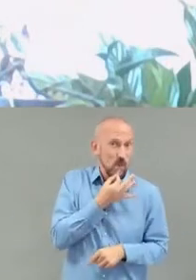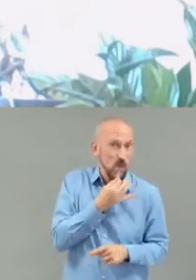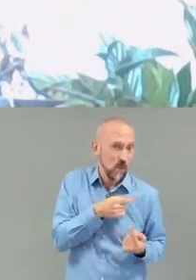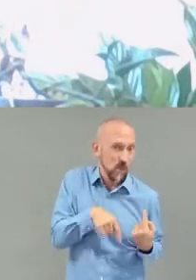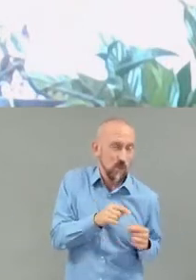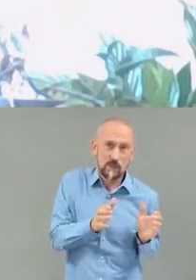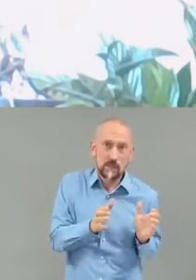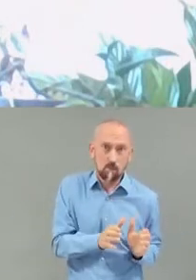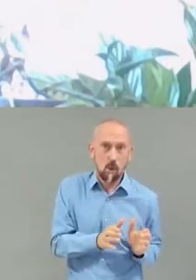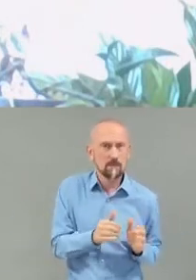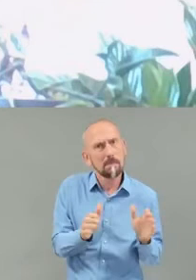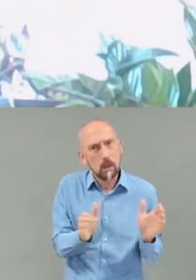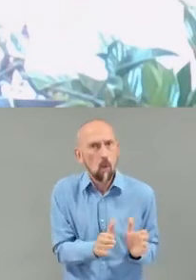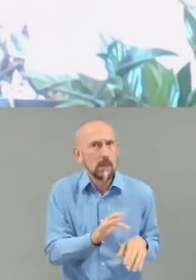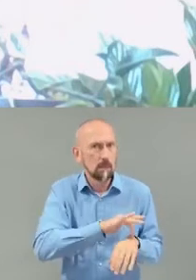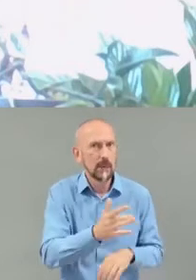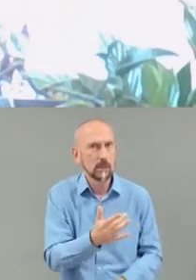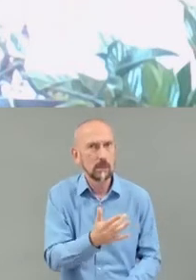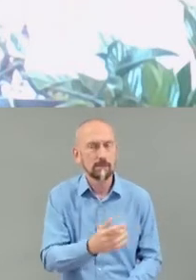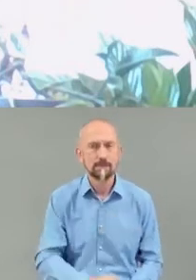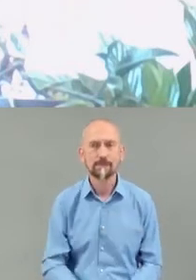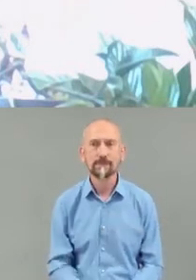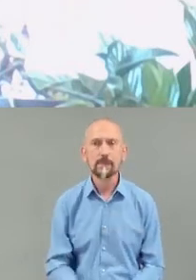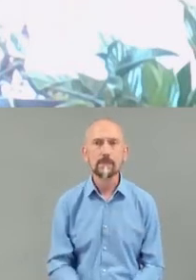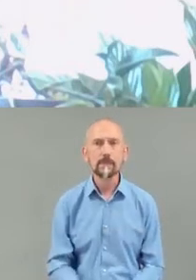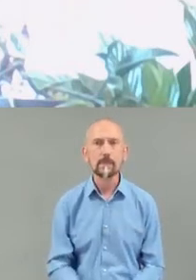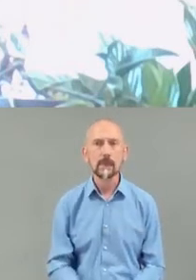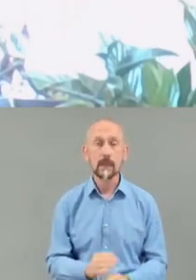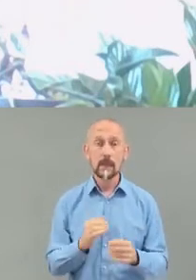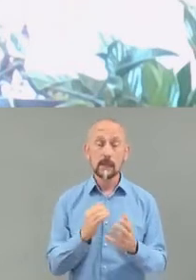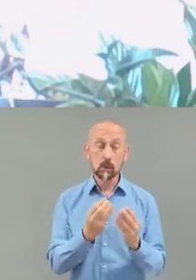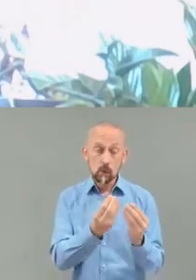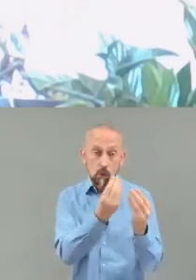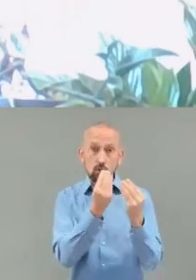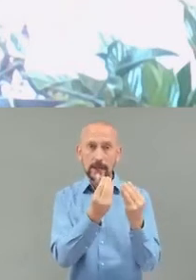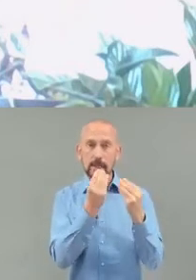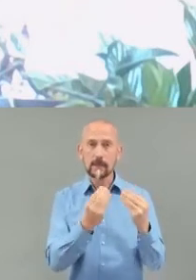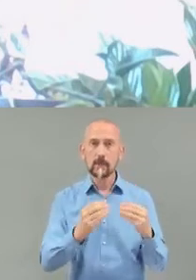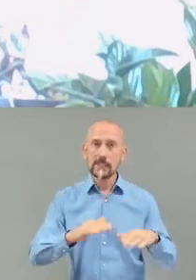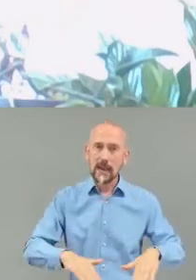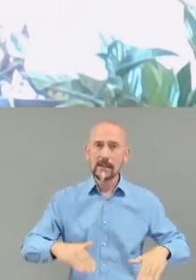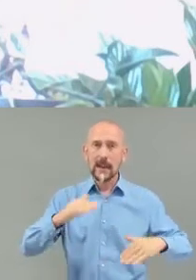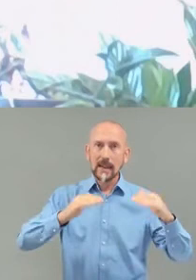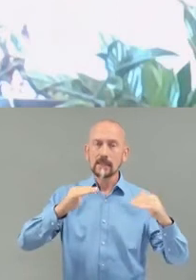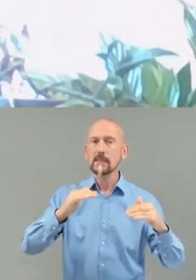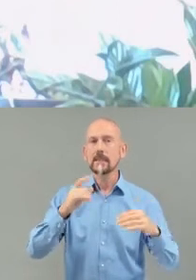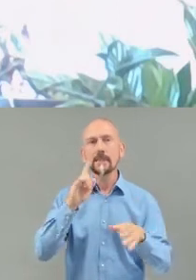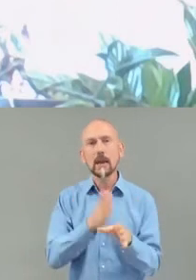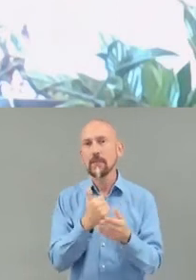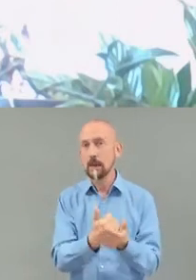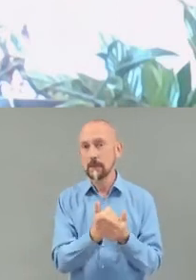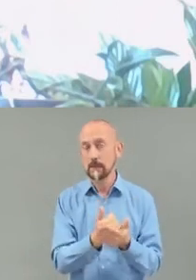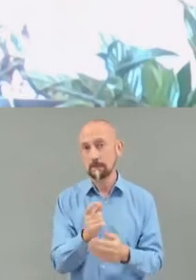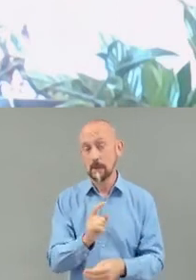minority profession. To train as a child and adolescent psychotherapist, it involves a 4-year